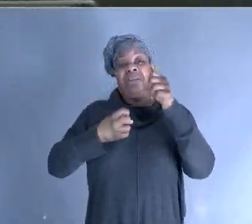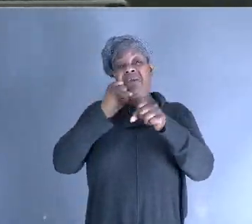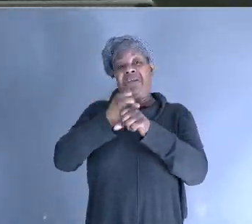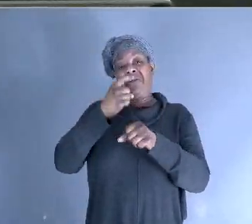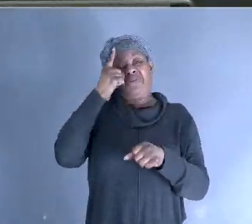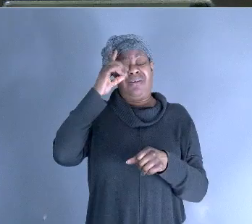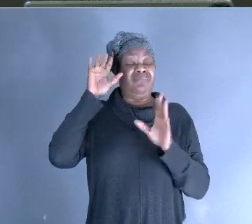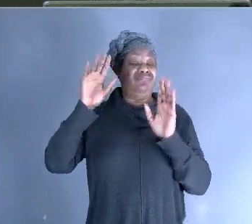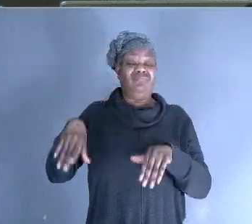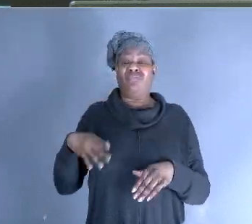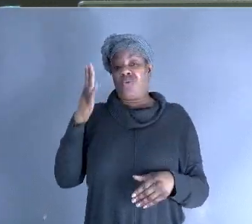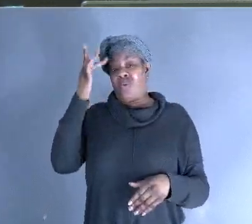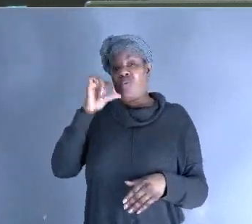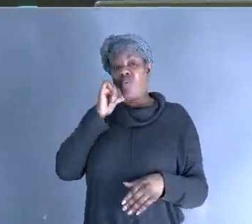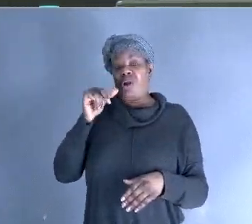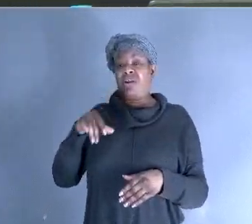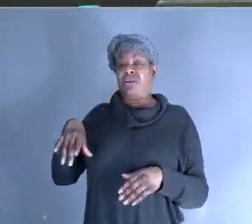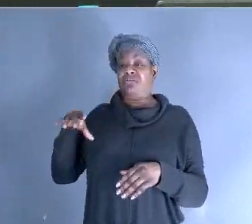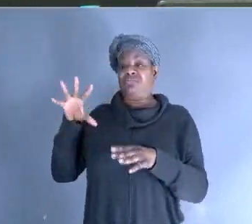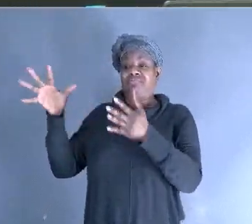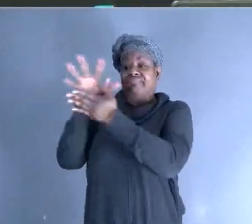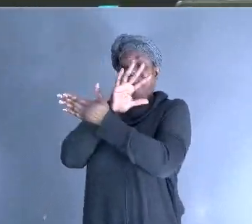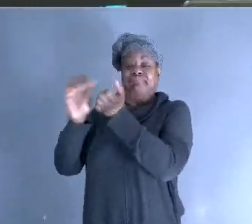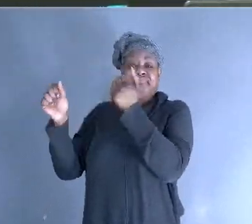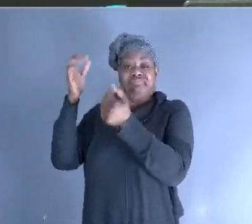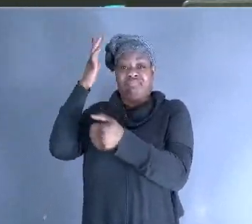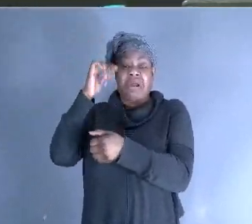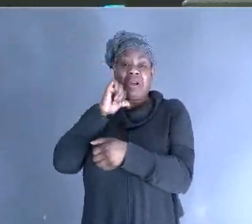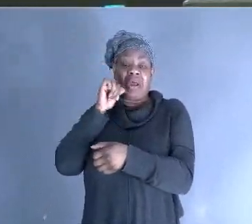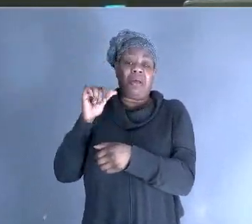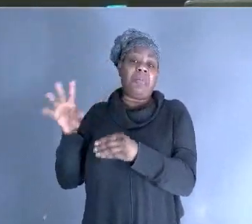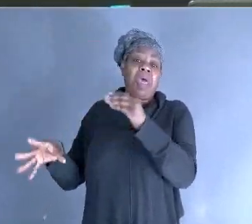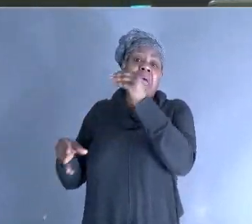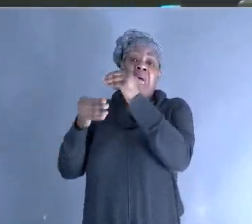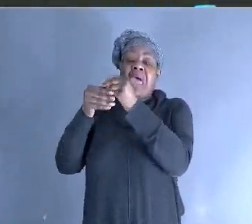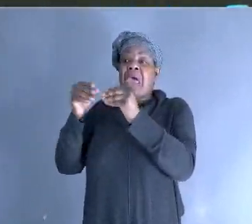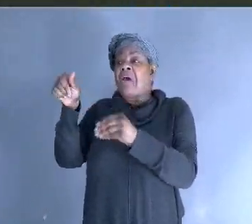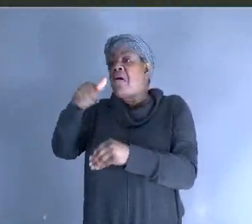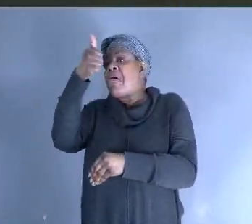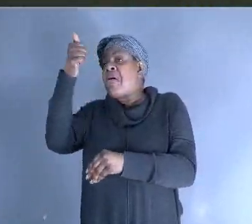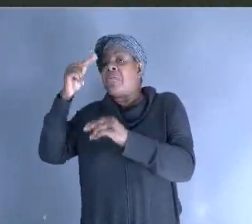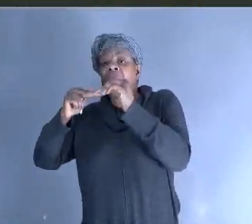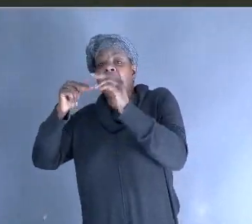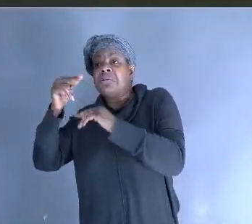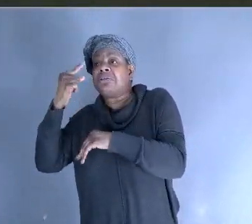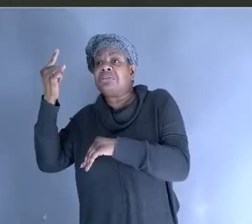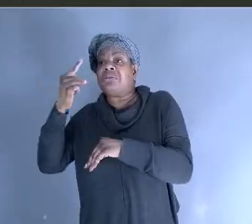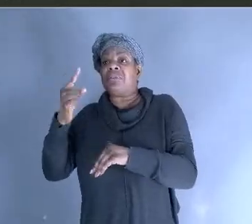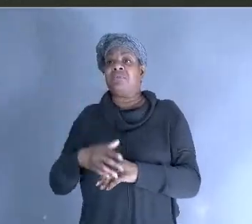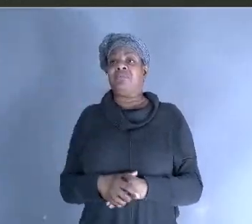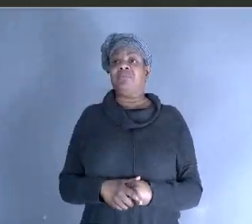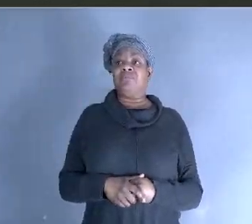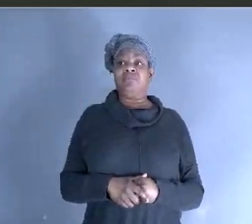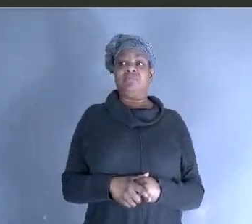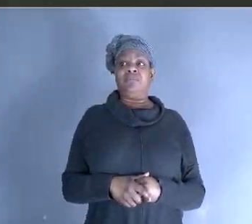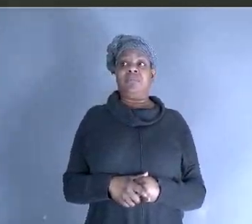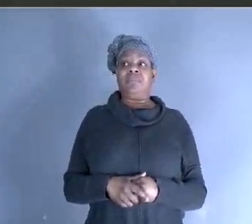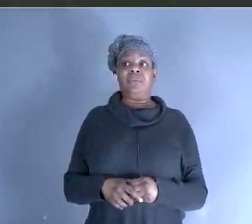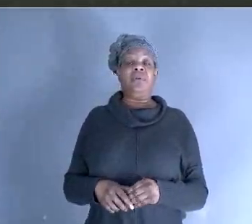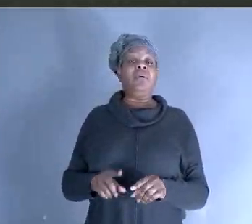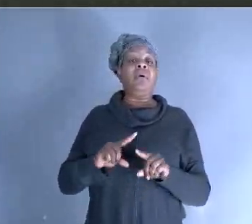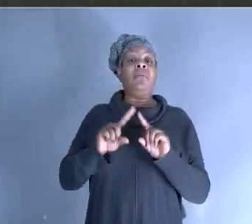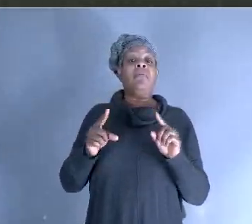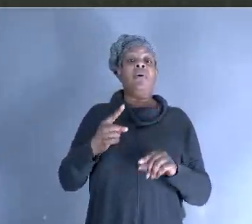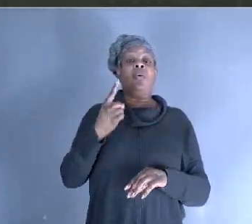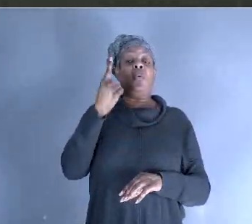and maybe put some paving over it or put another facility over there but one day this woman of God